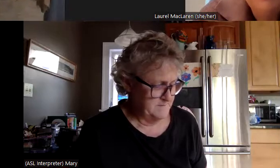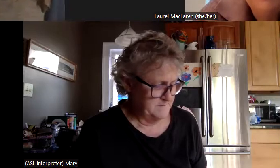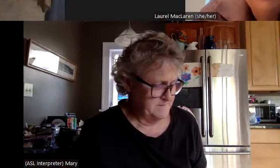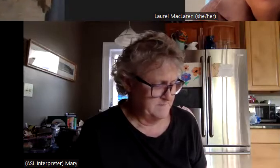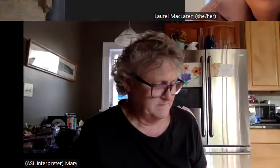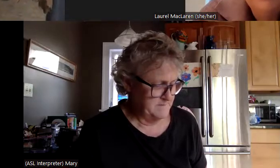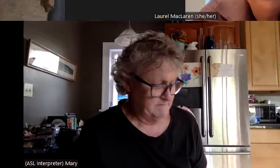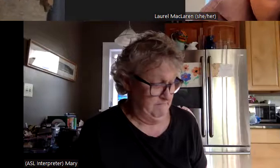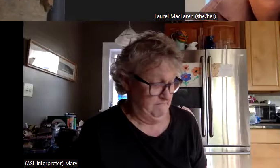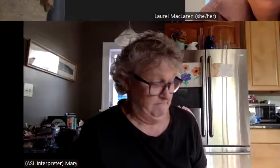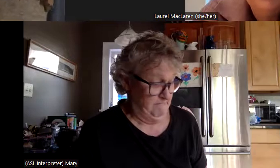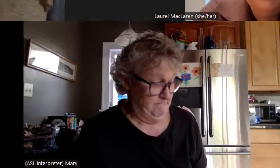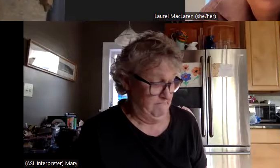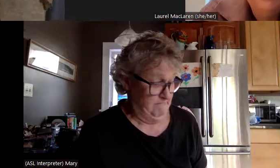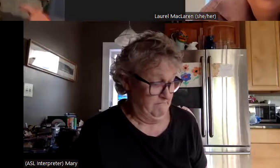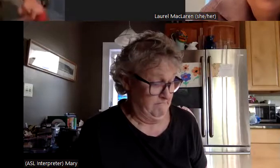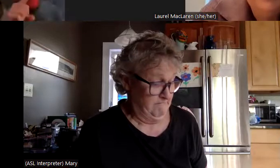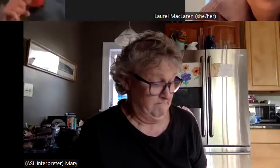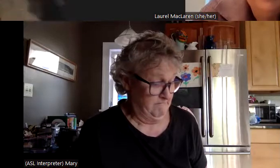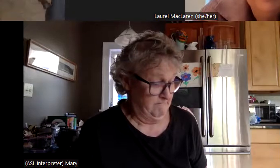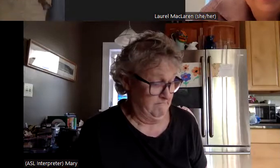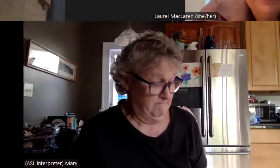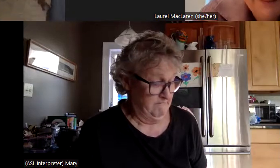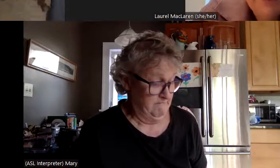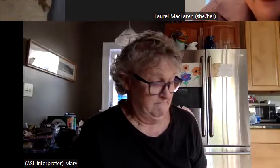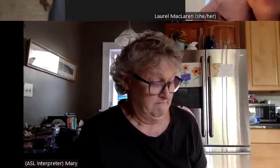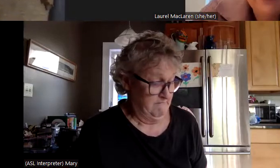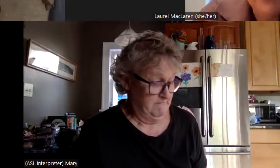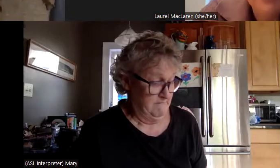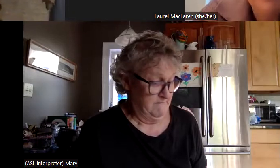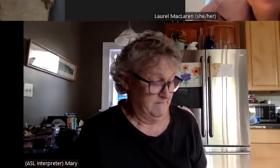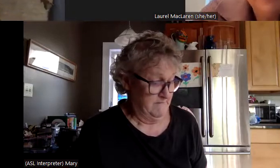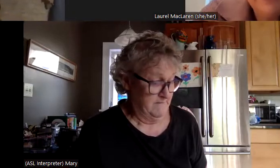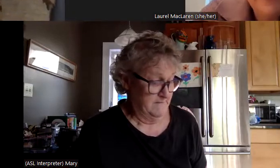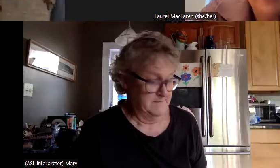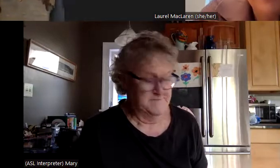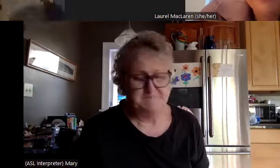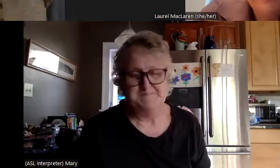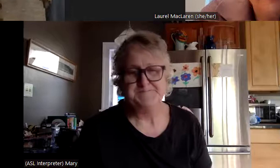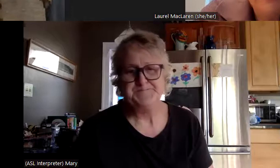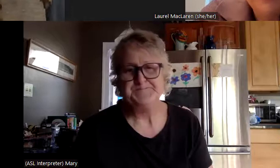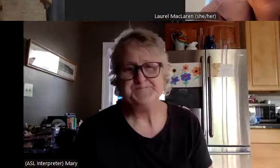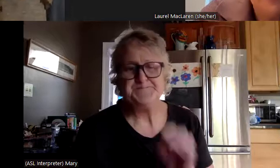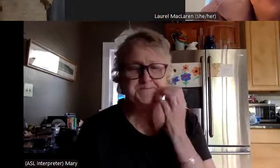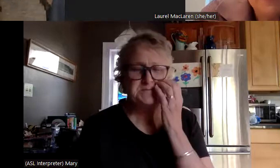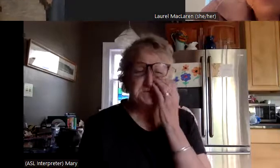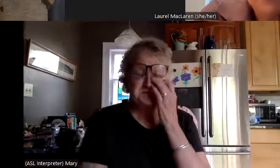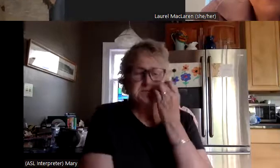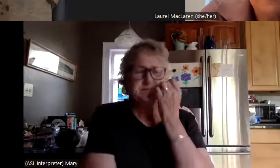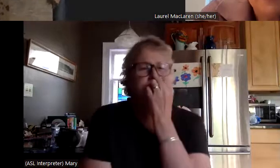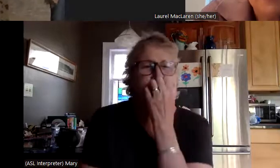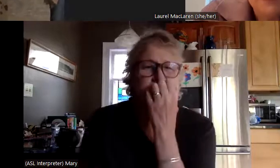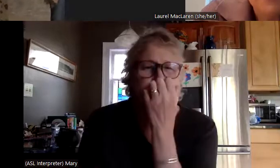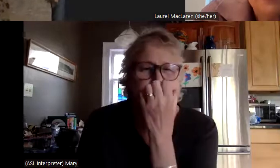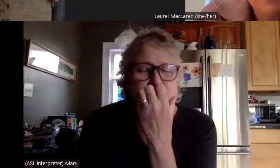and fucking kills it. And I was like, okay, I'm never telling anybody ever Right. again. Right. I was like, why did you